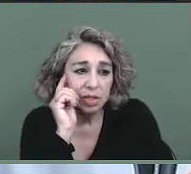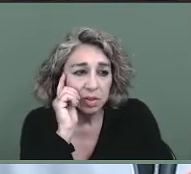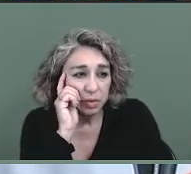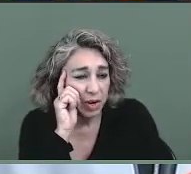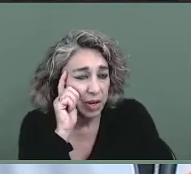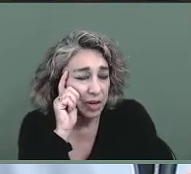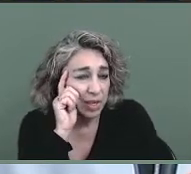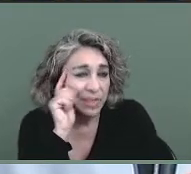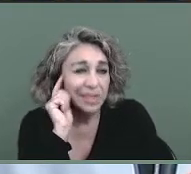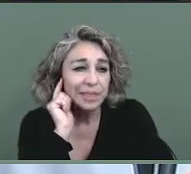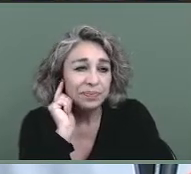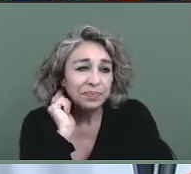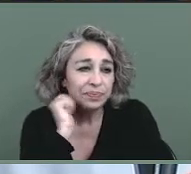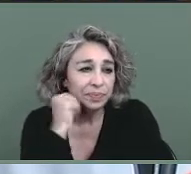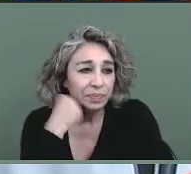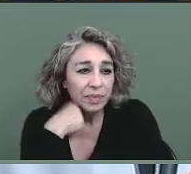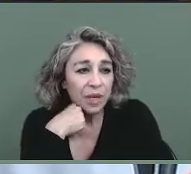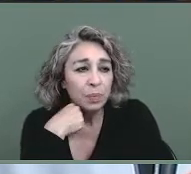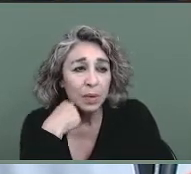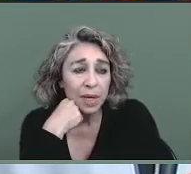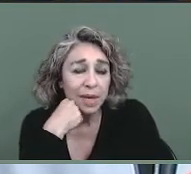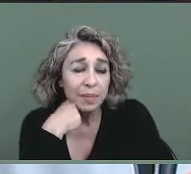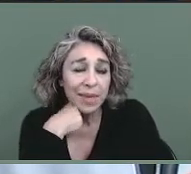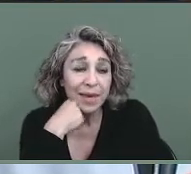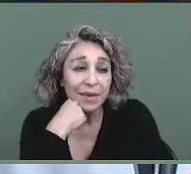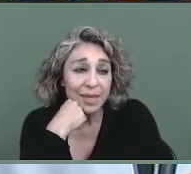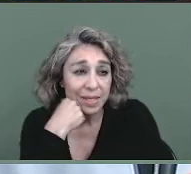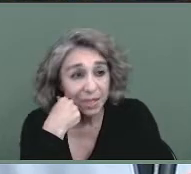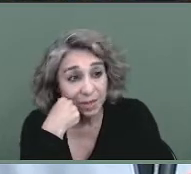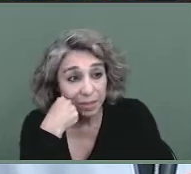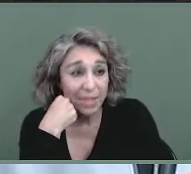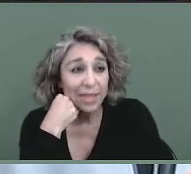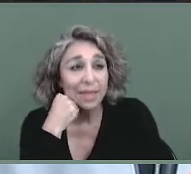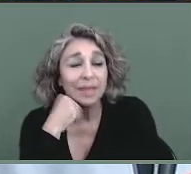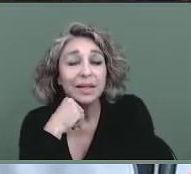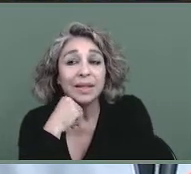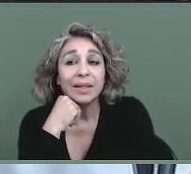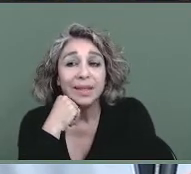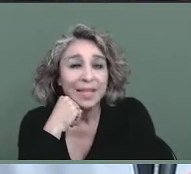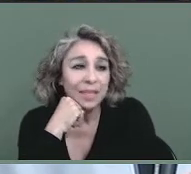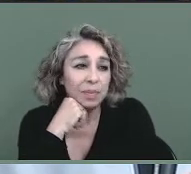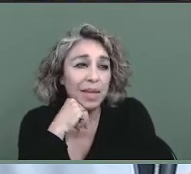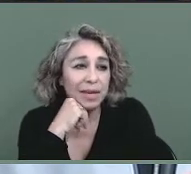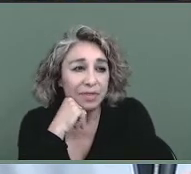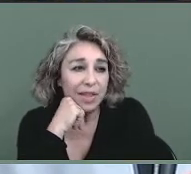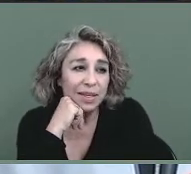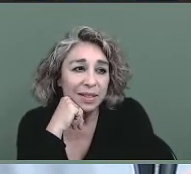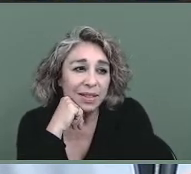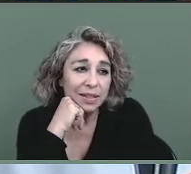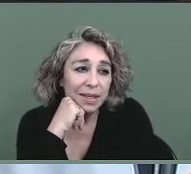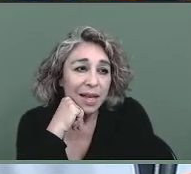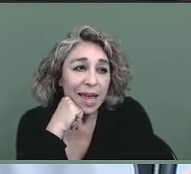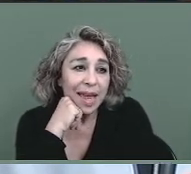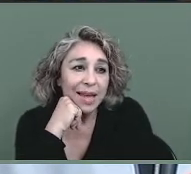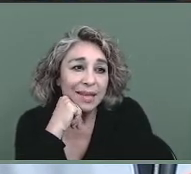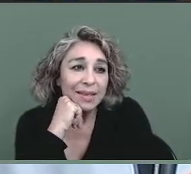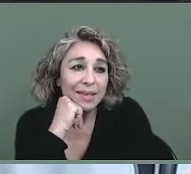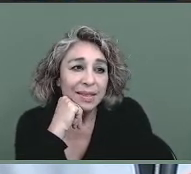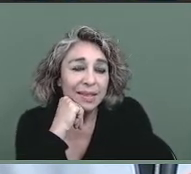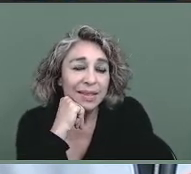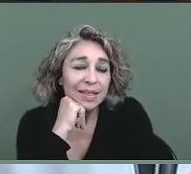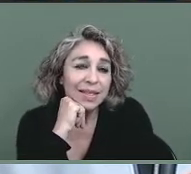also very good each day but we're going to better it completely that's a plan for that and